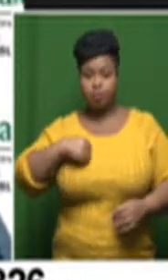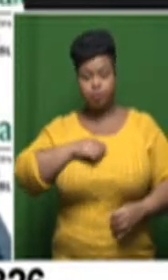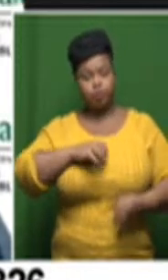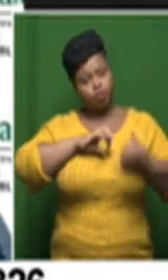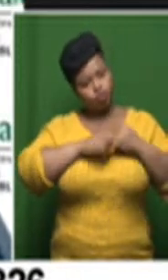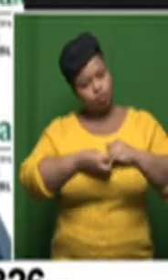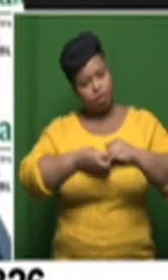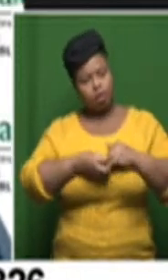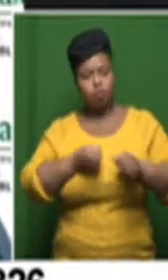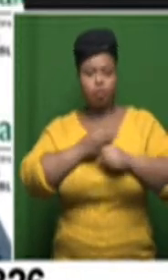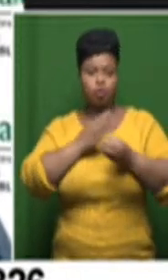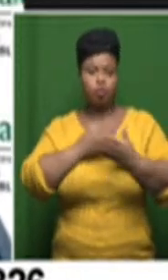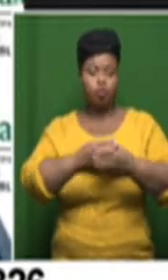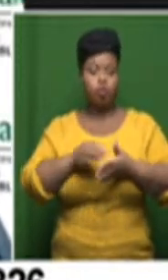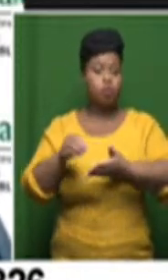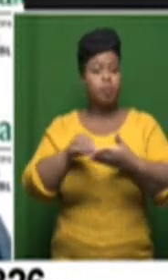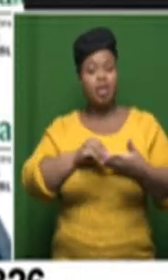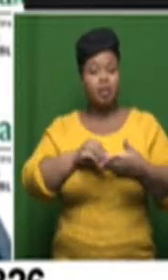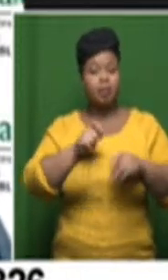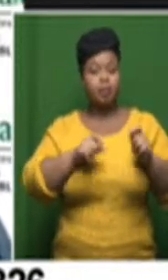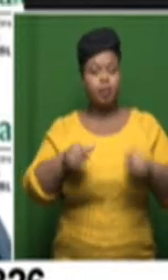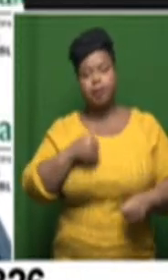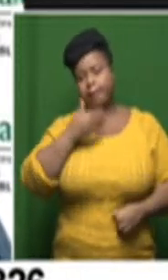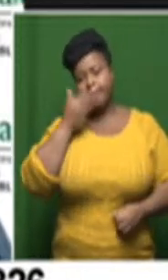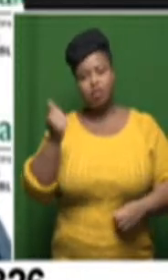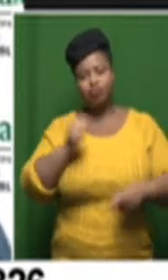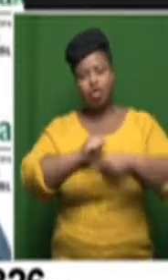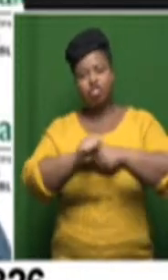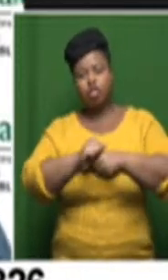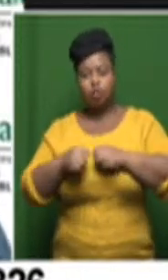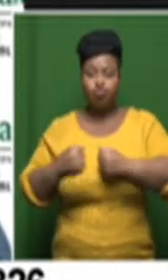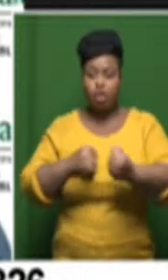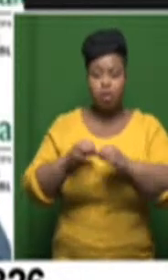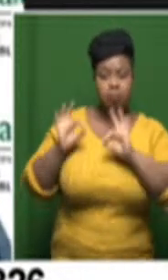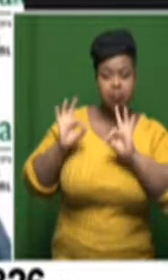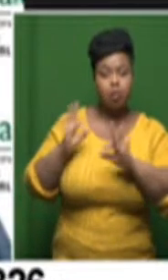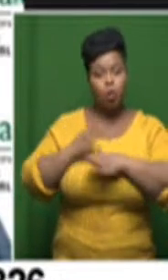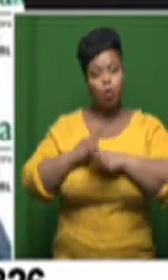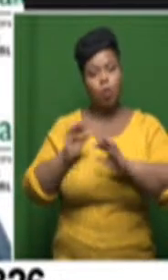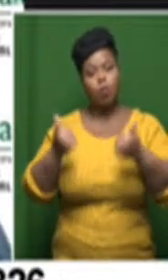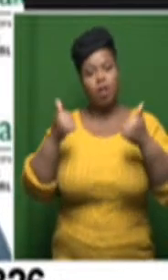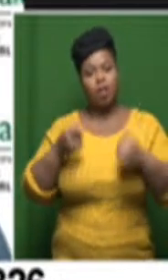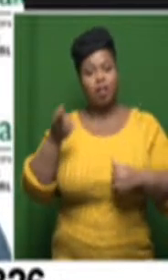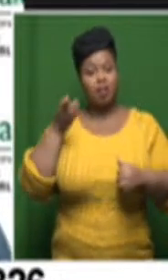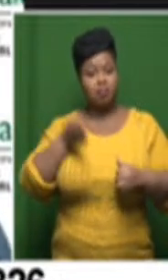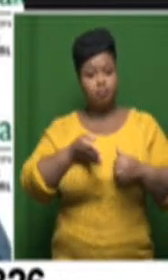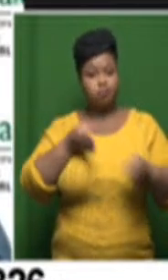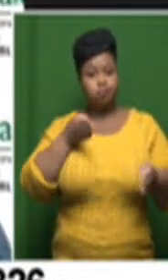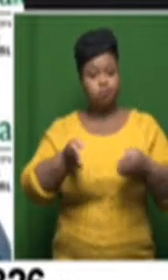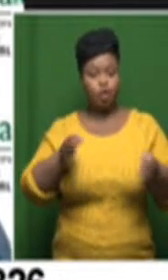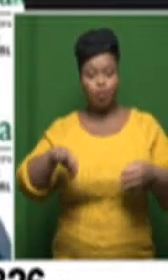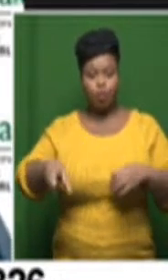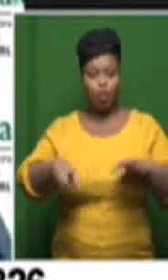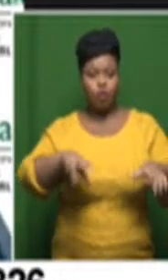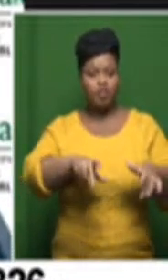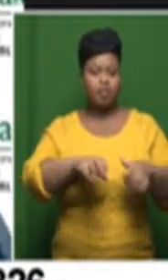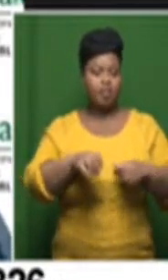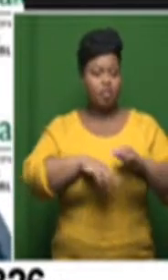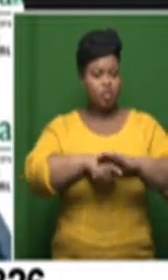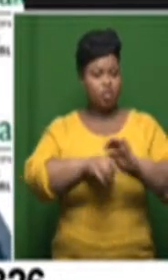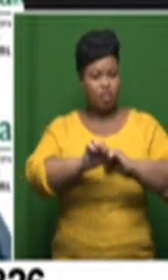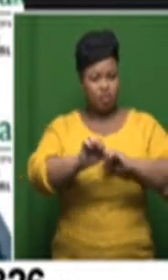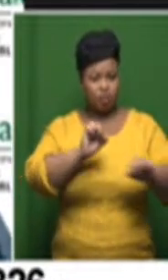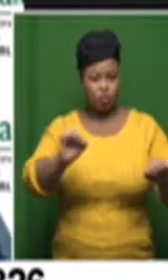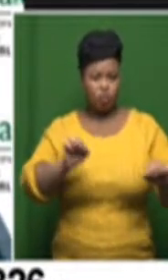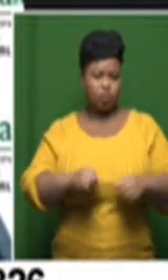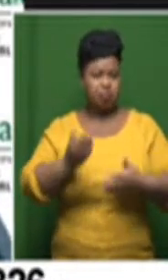to bring those who have best practices, good strategies that have worked for them in their districts and the provinces, in order to share